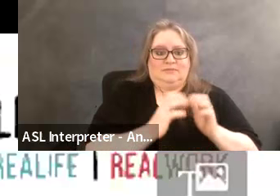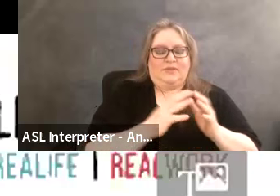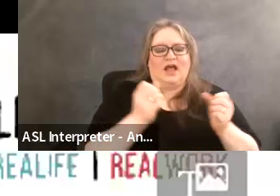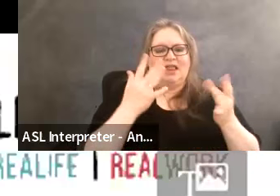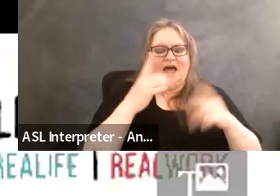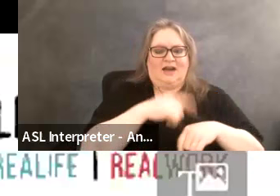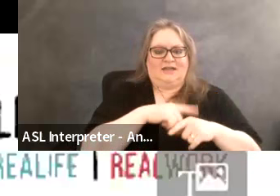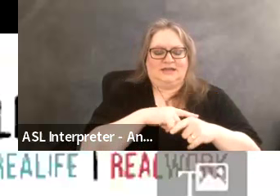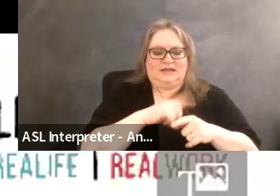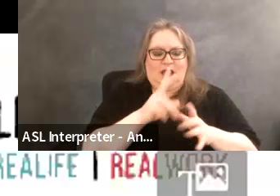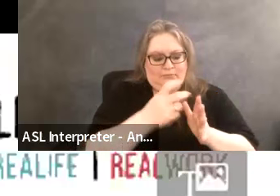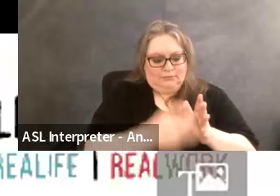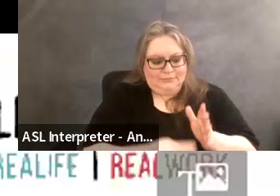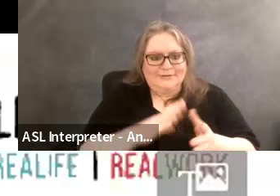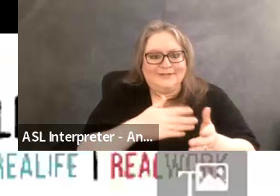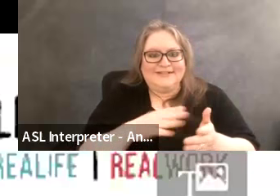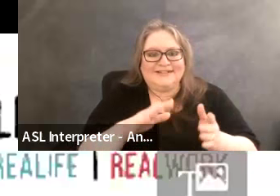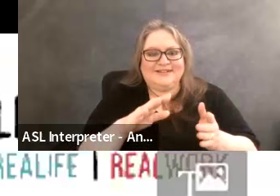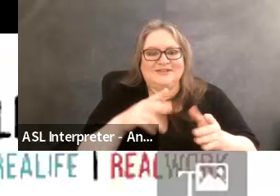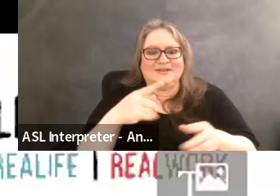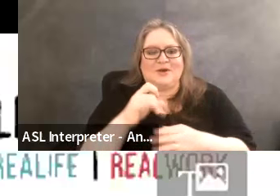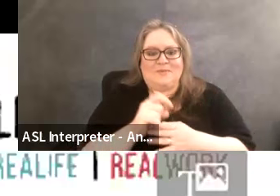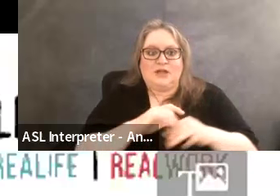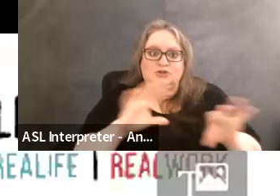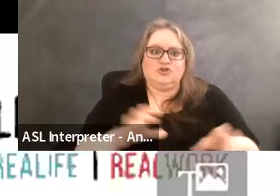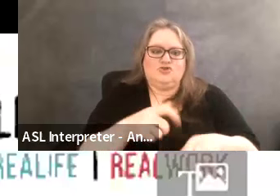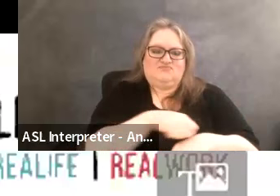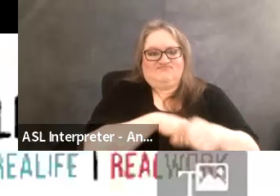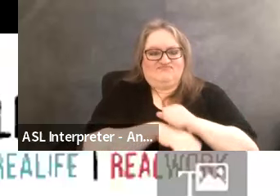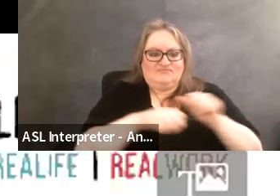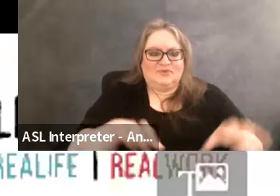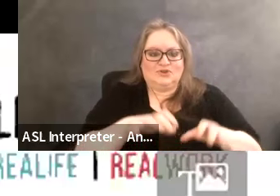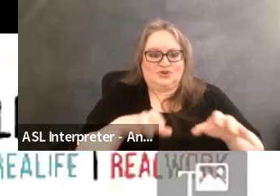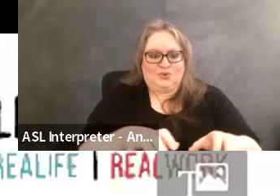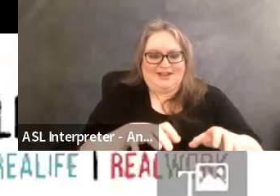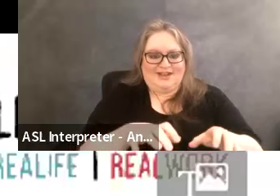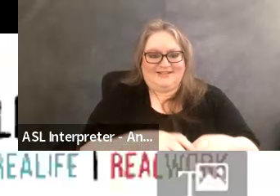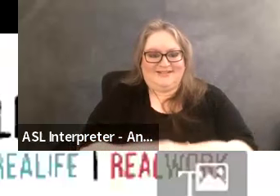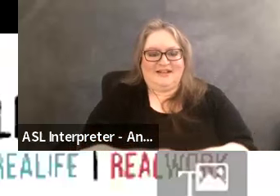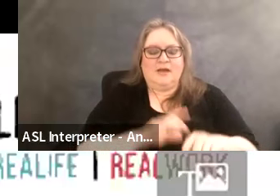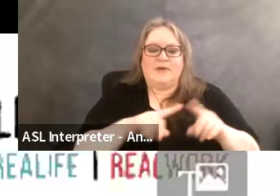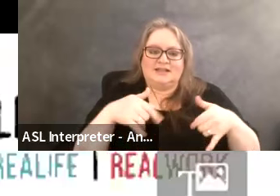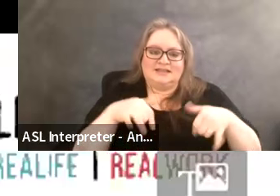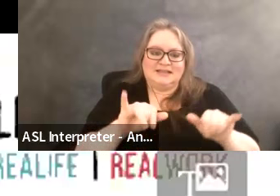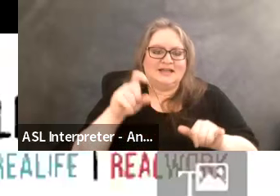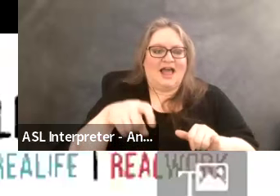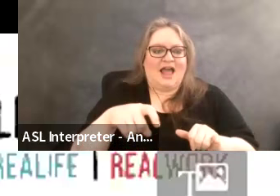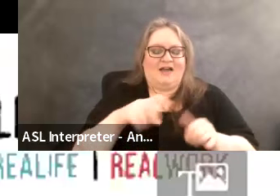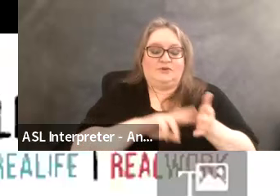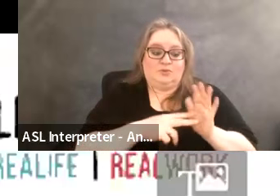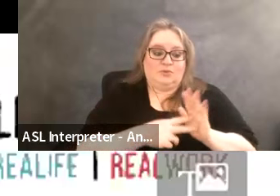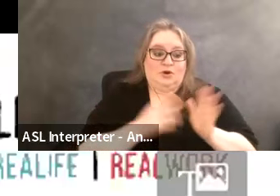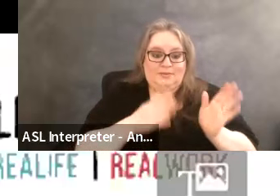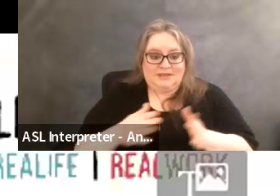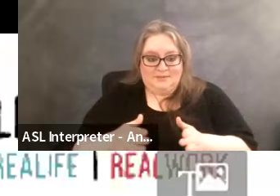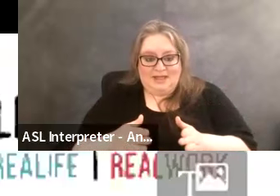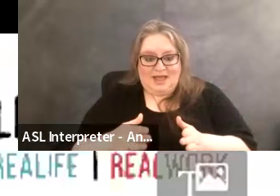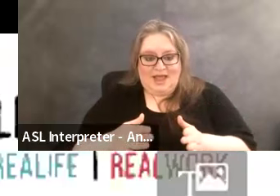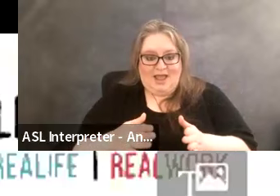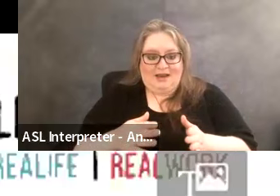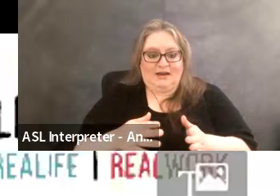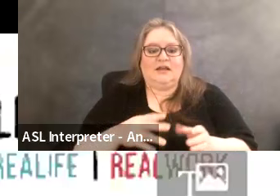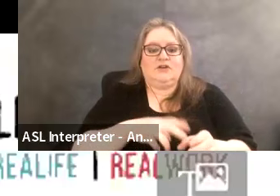in the orchestra pit. It's in the doing, but you still have to purposely plan to sit in the